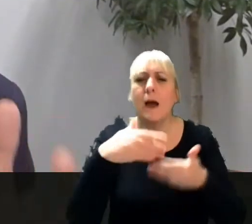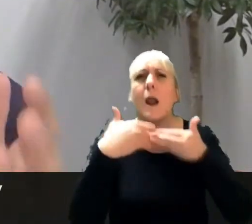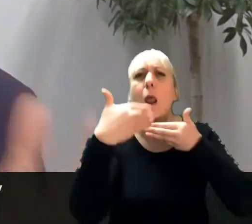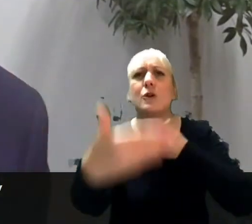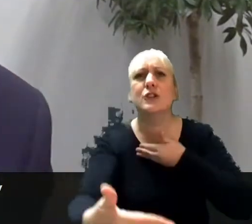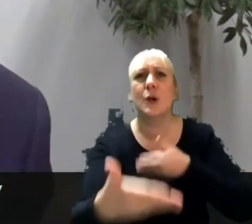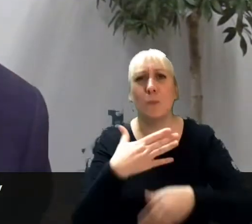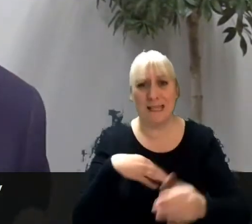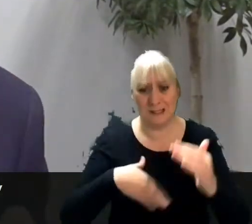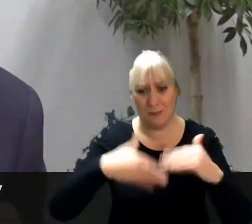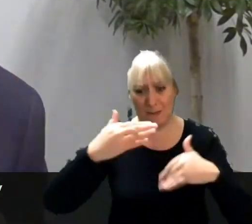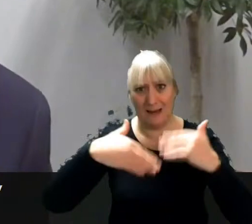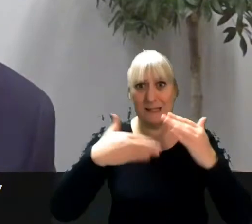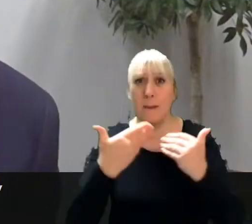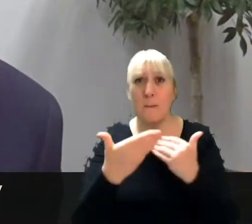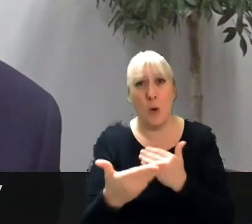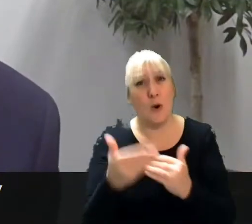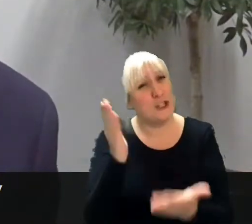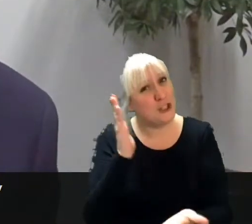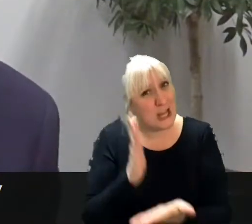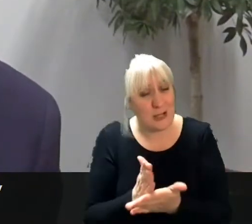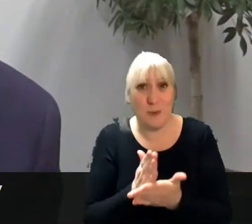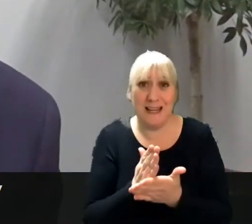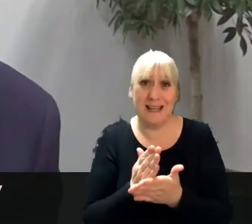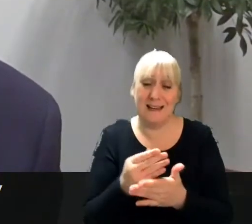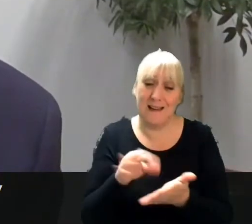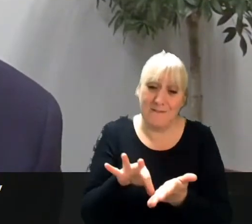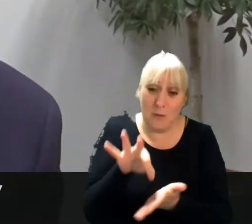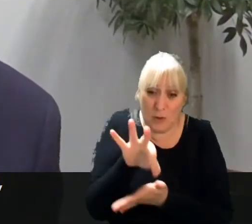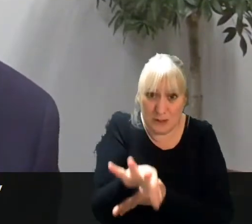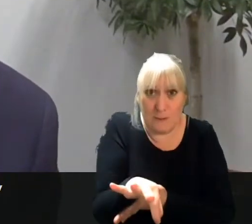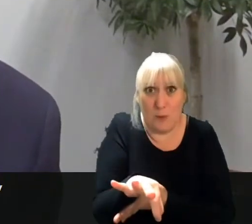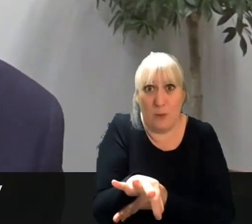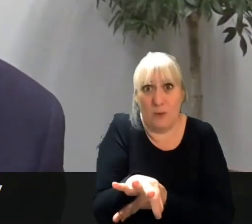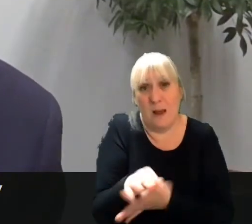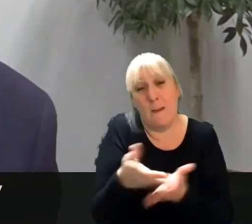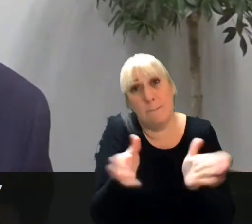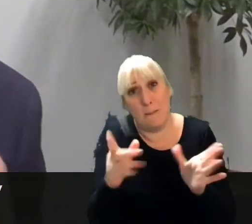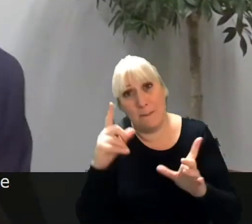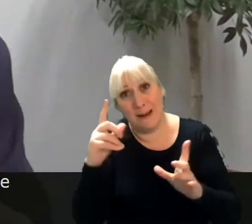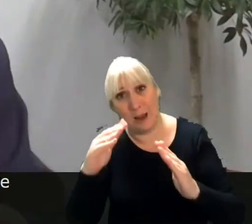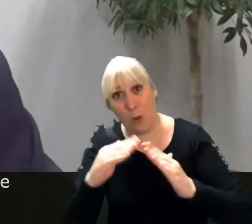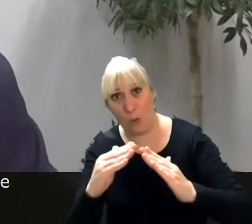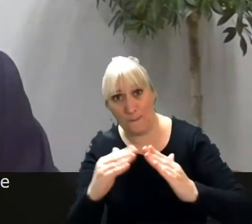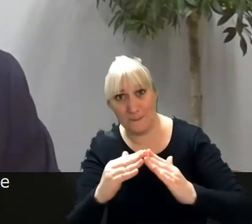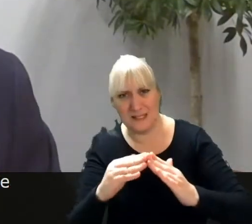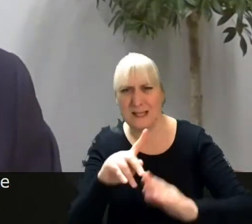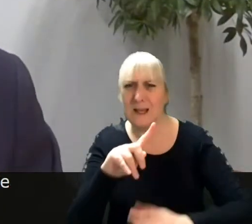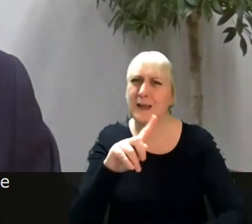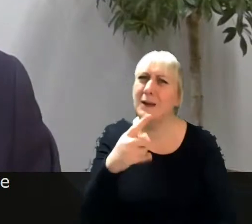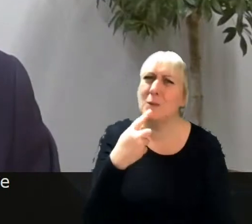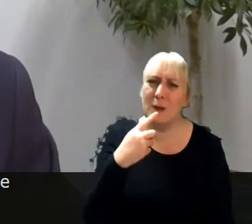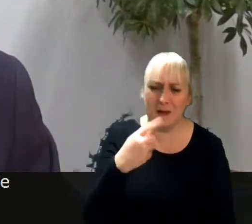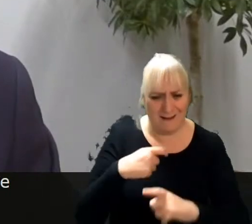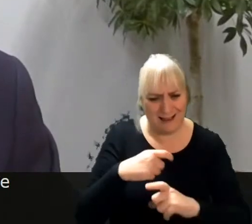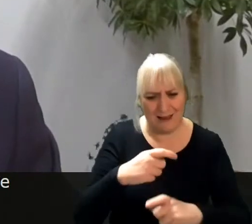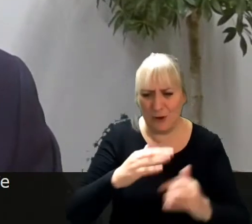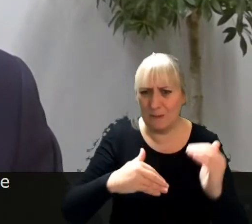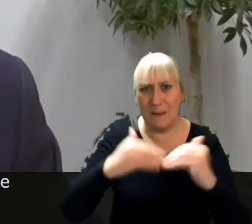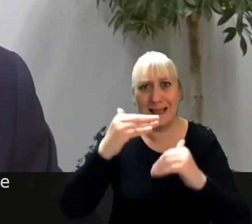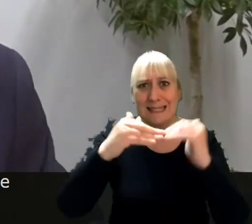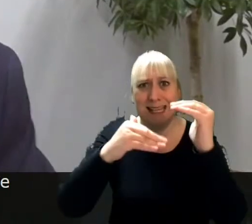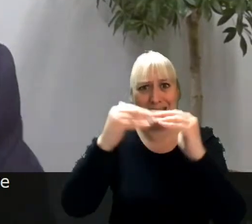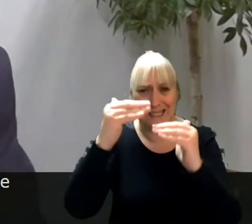homes. We can't be building luxury penthouses, which are gold bricks for investors overseas. I have nothing against foreigners. Some of my best friends and